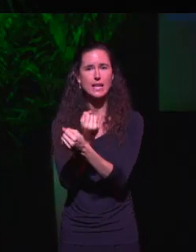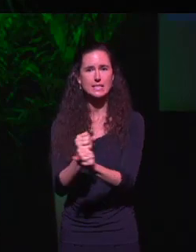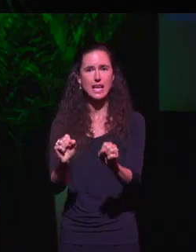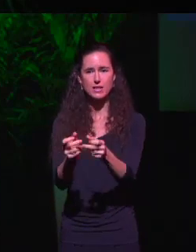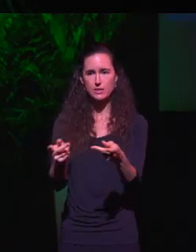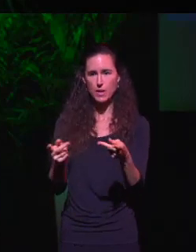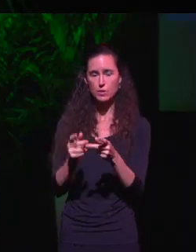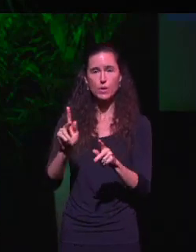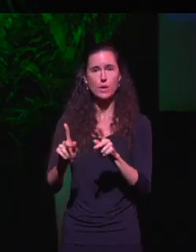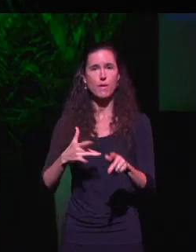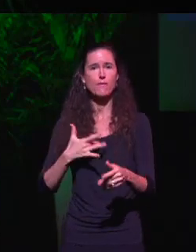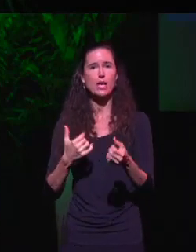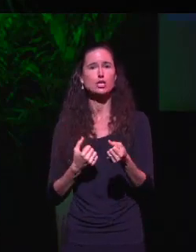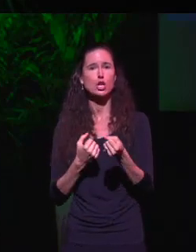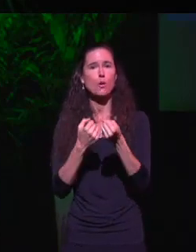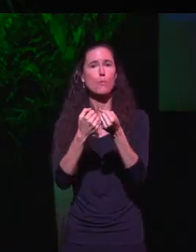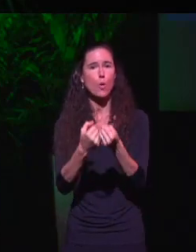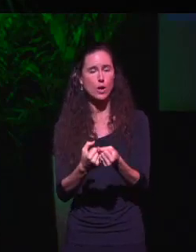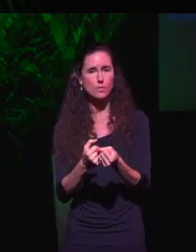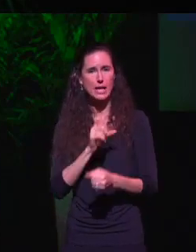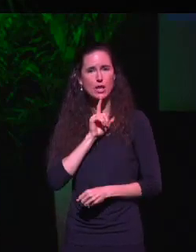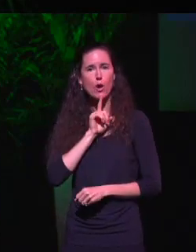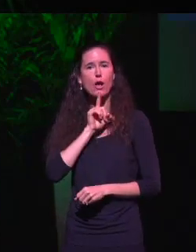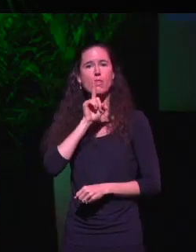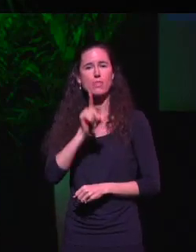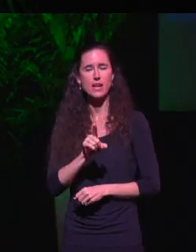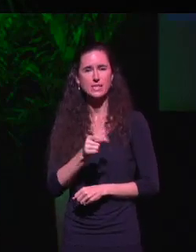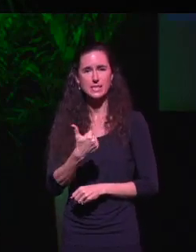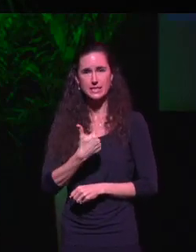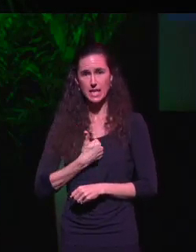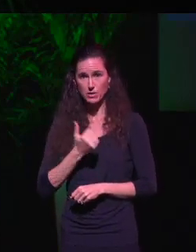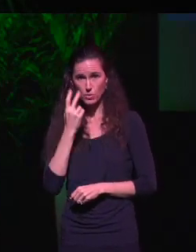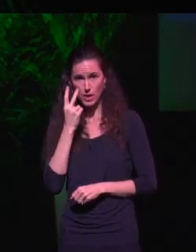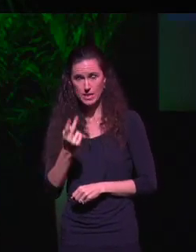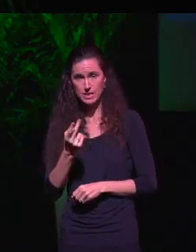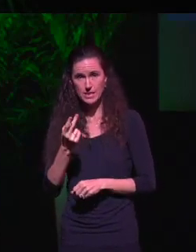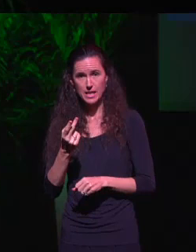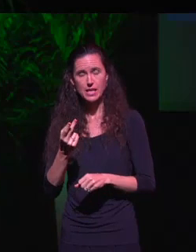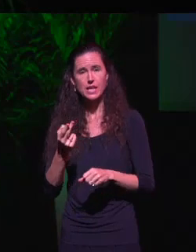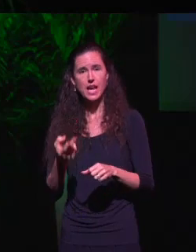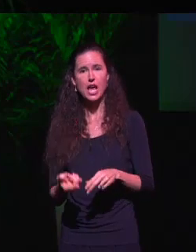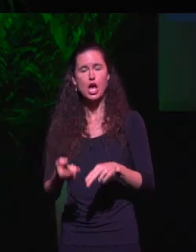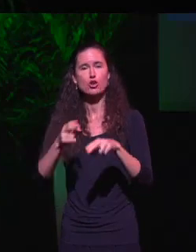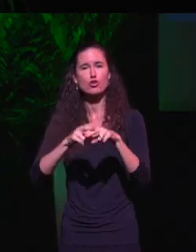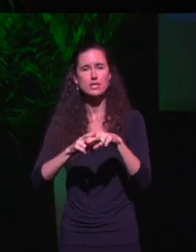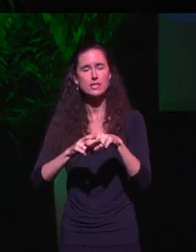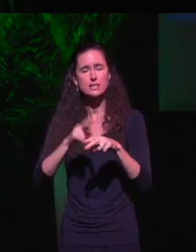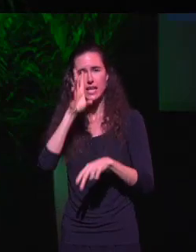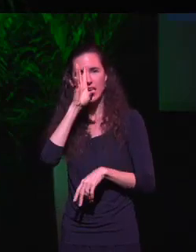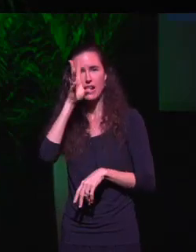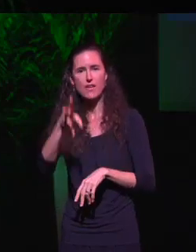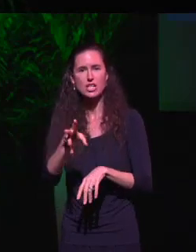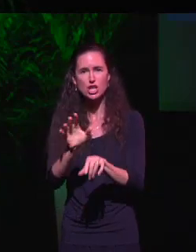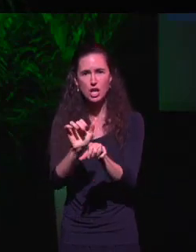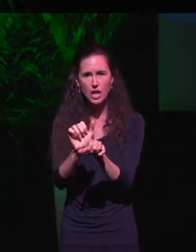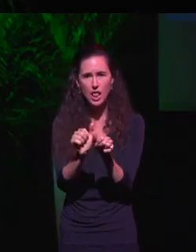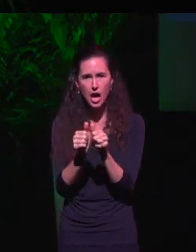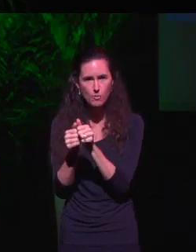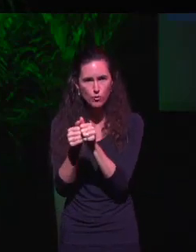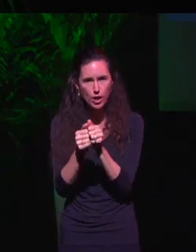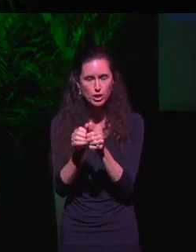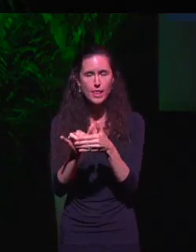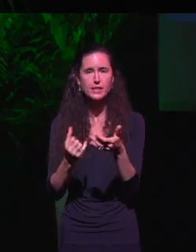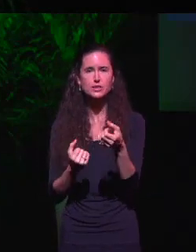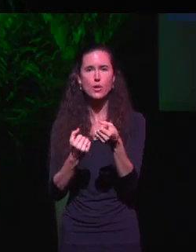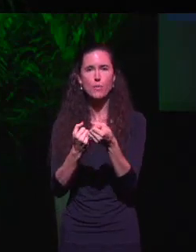people feel supported being their authentic selves, we see increases in innovation and collaboration. This support